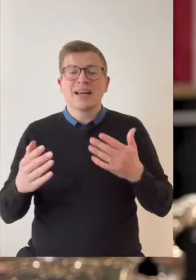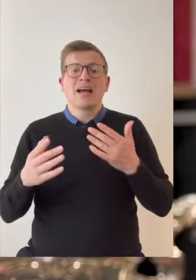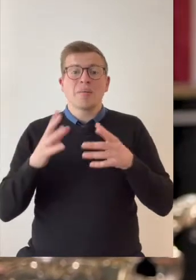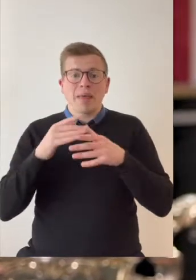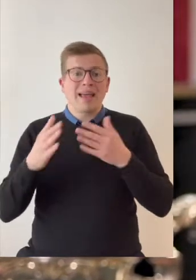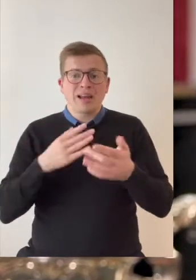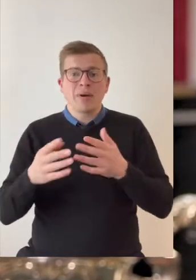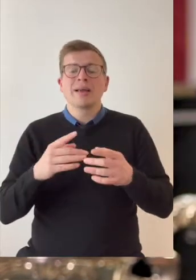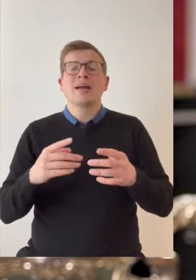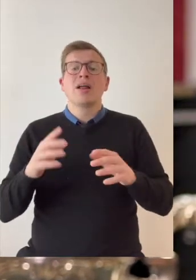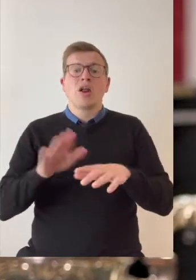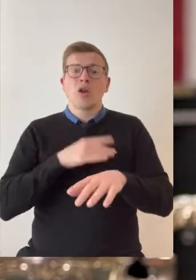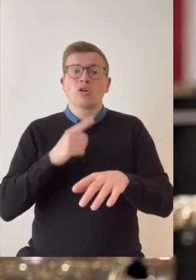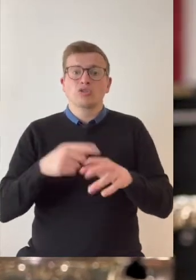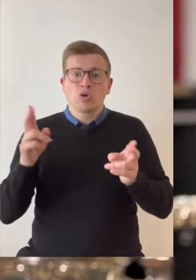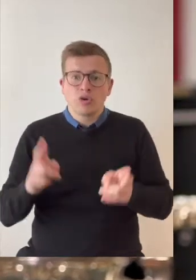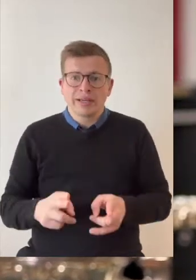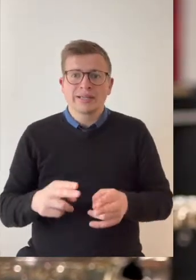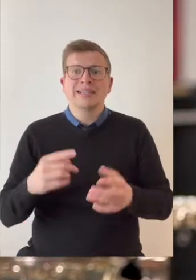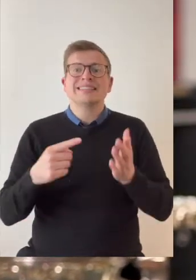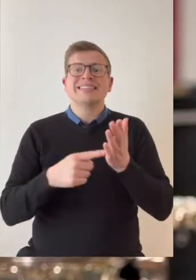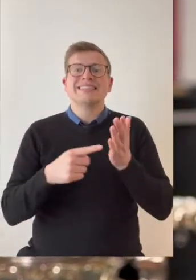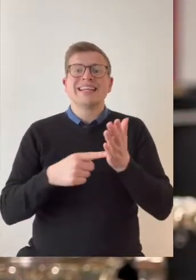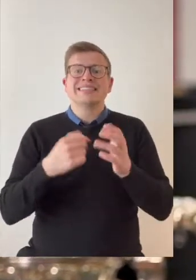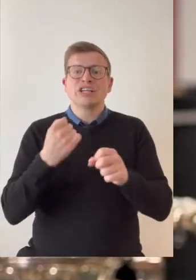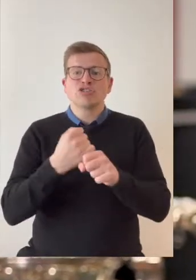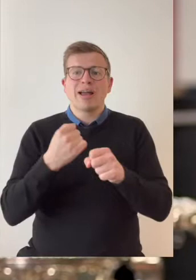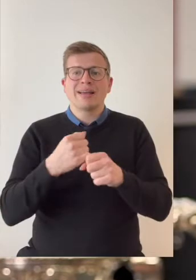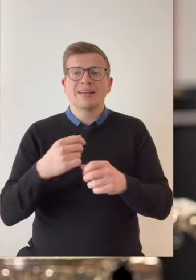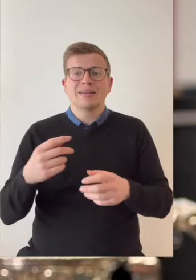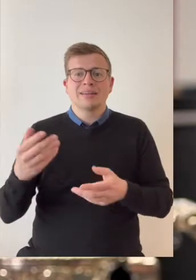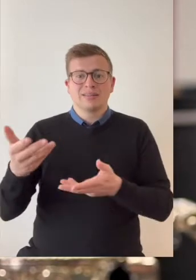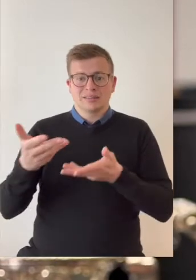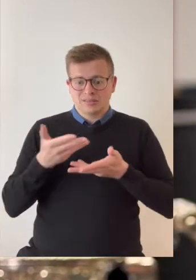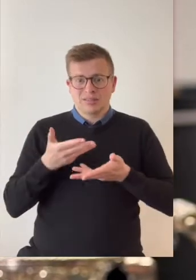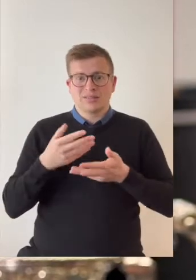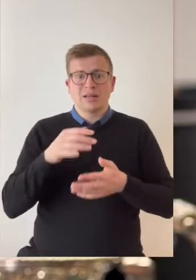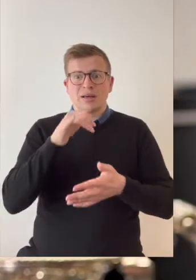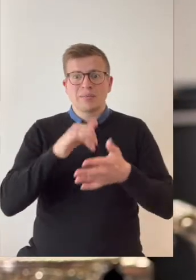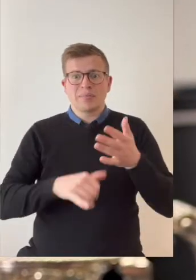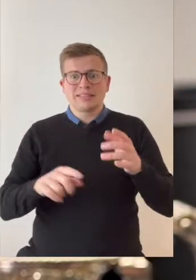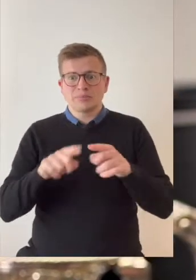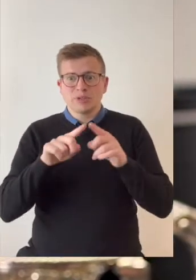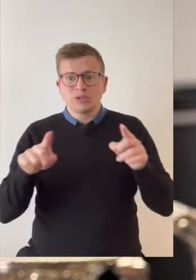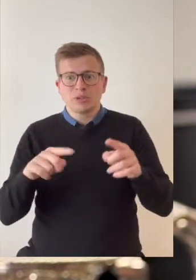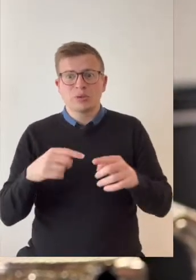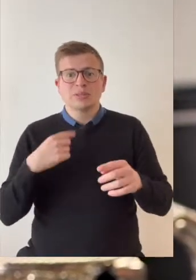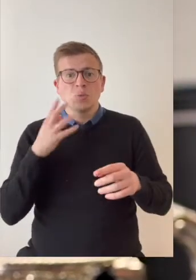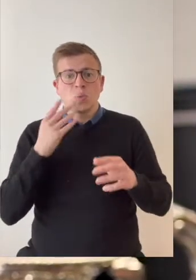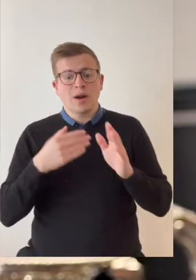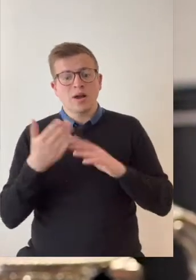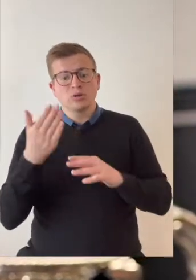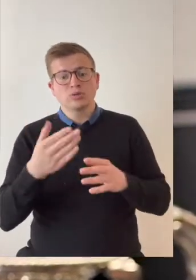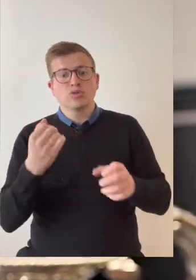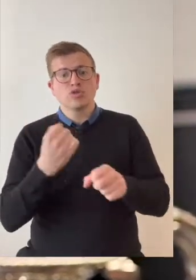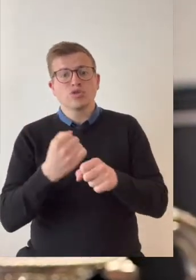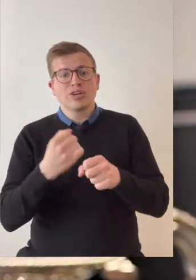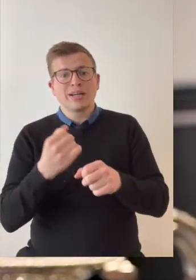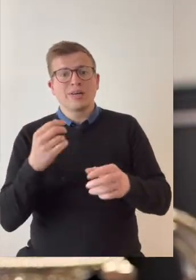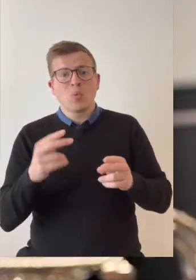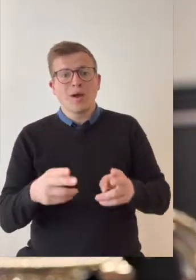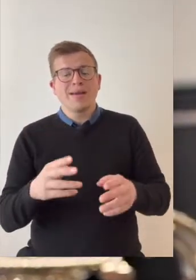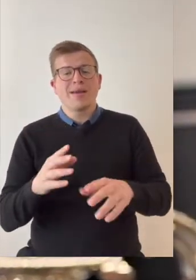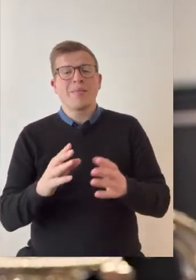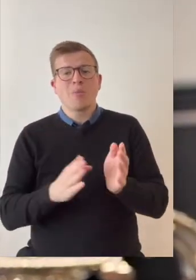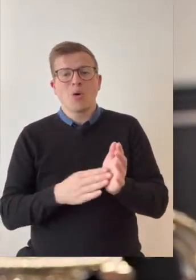cutting a long story short, Teddy Gray brought me a piece when I'd gone into Greenway Moore, Diadem of